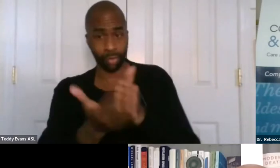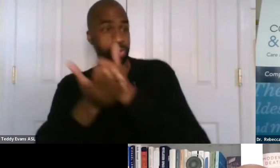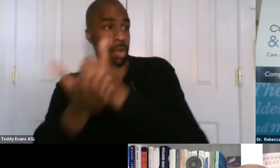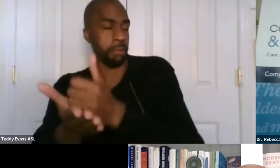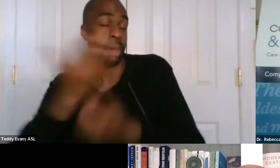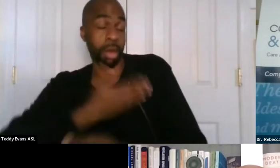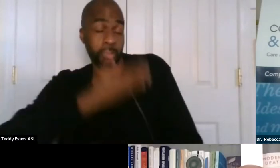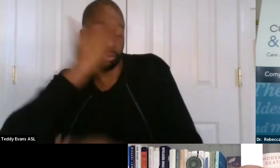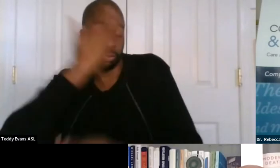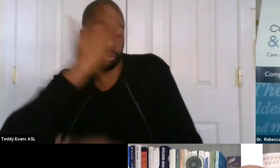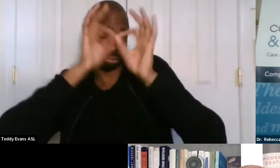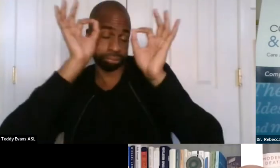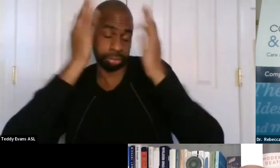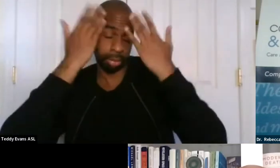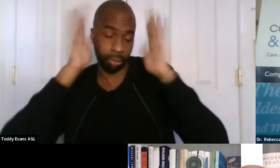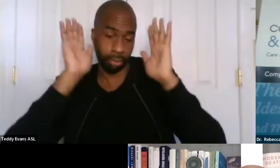I think we